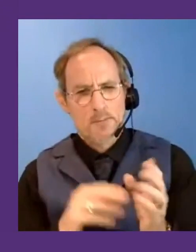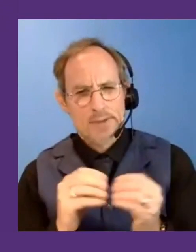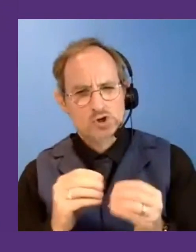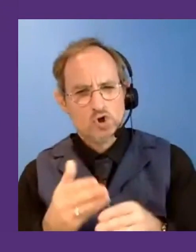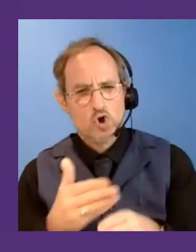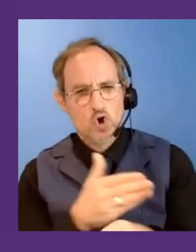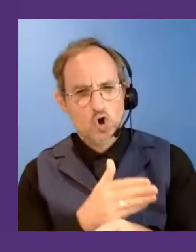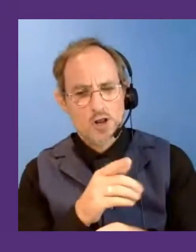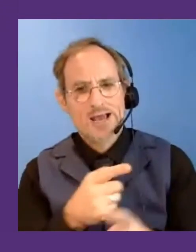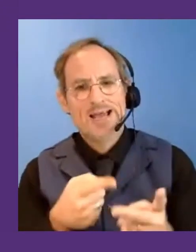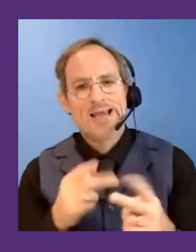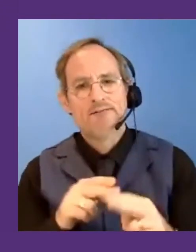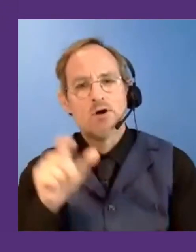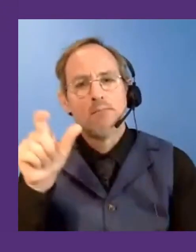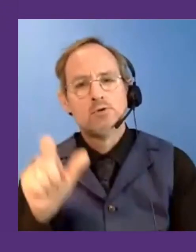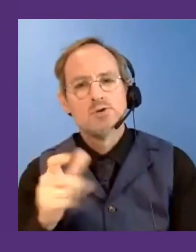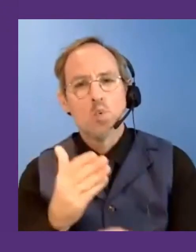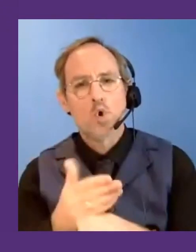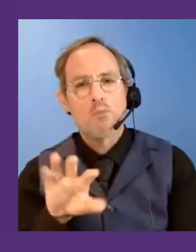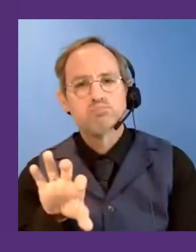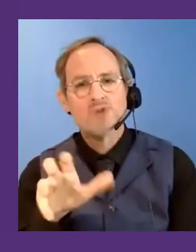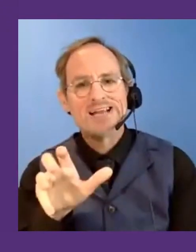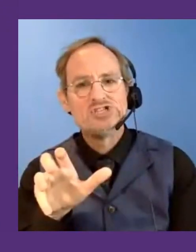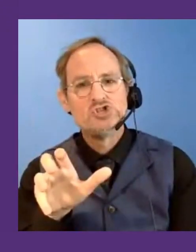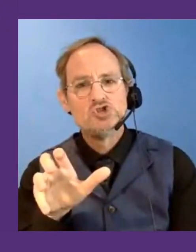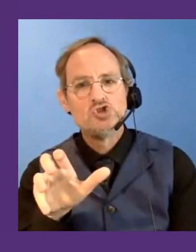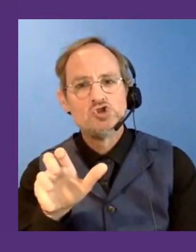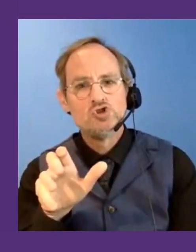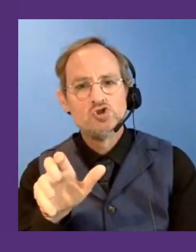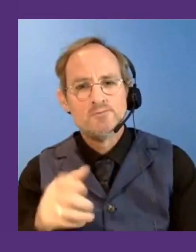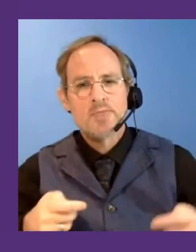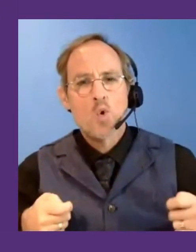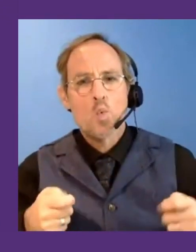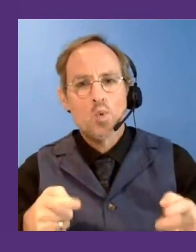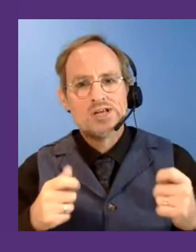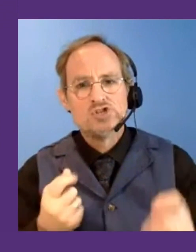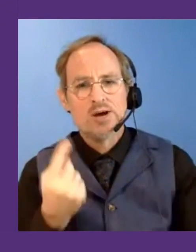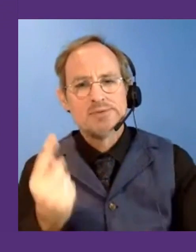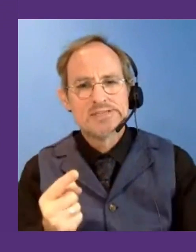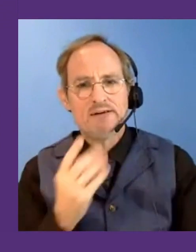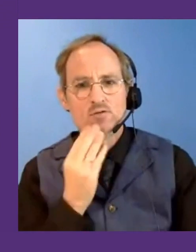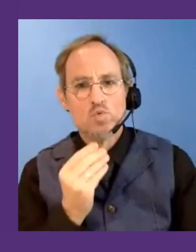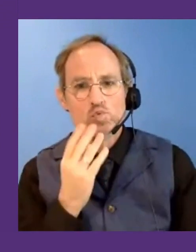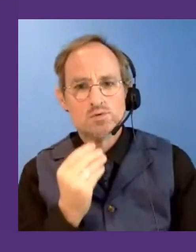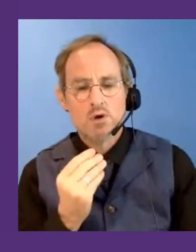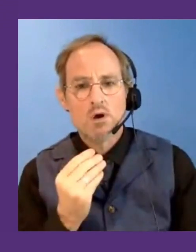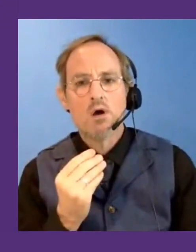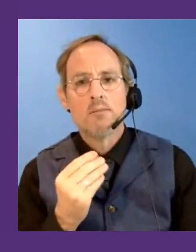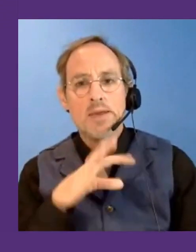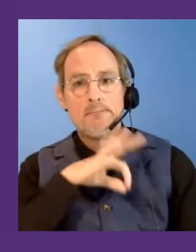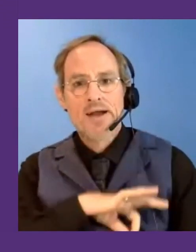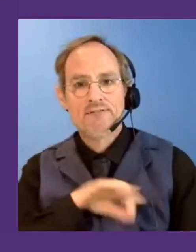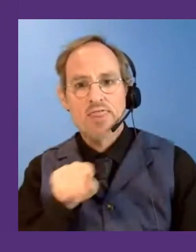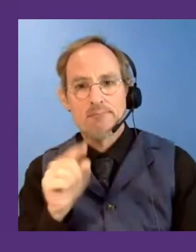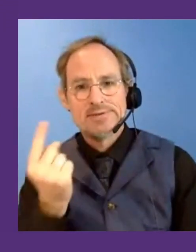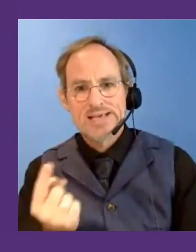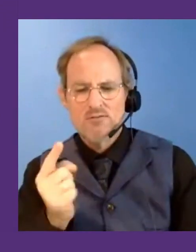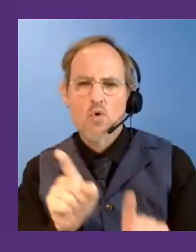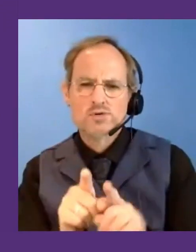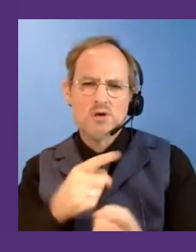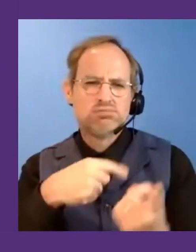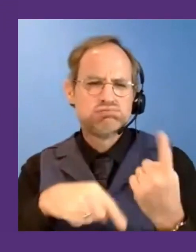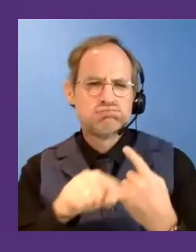someone's working in a branch and they're in a wheelchair, because it's not just the difference it makes to them, is it? It's the difference it makes to everyone they deal with